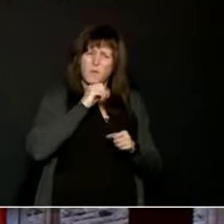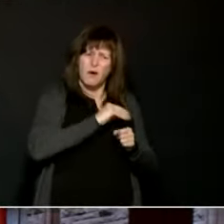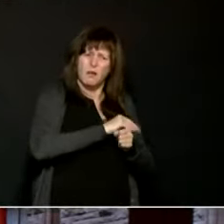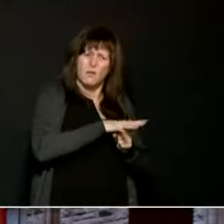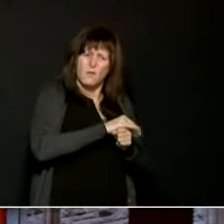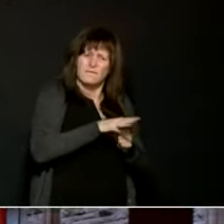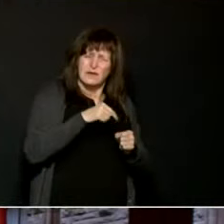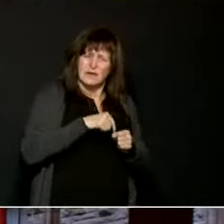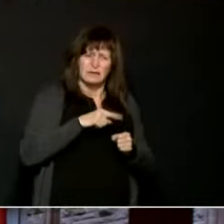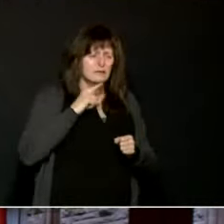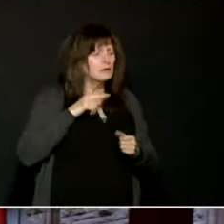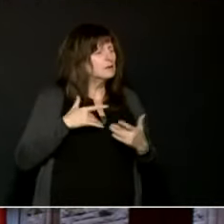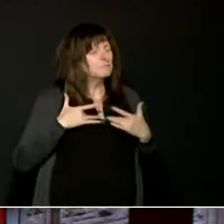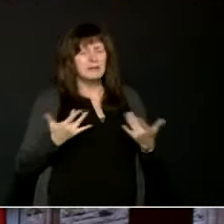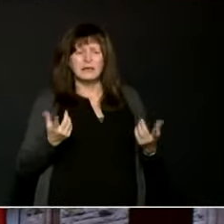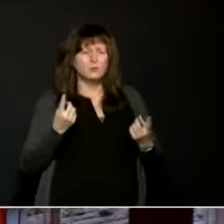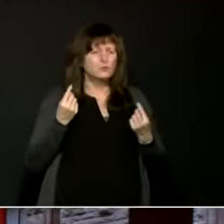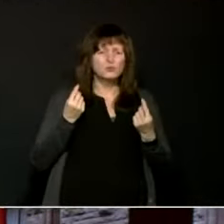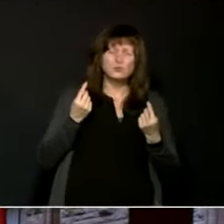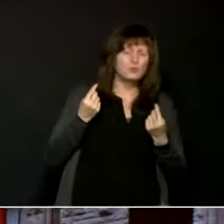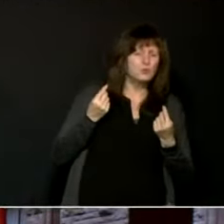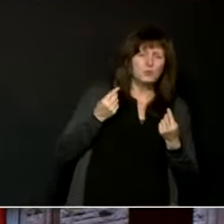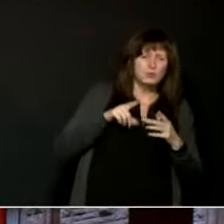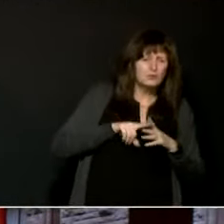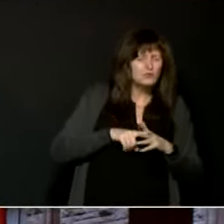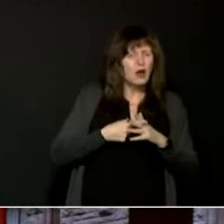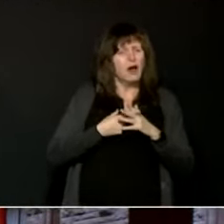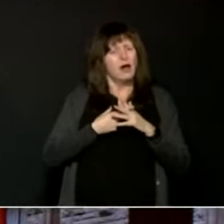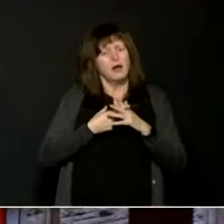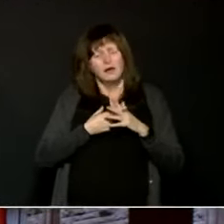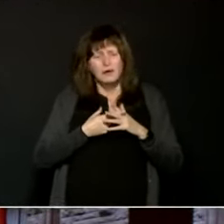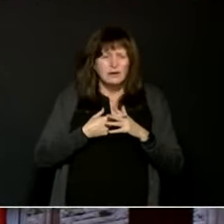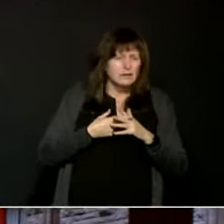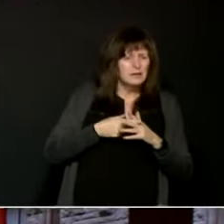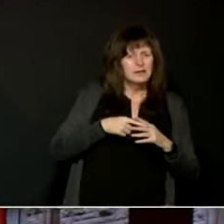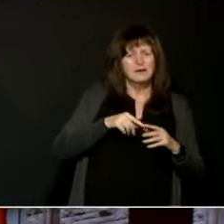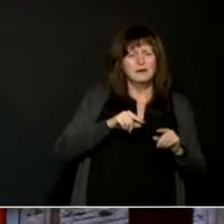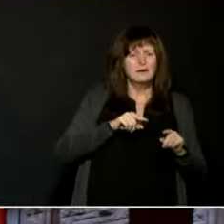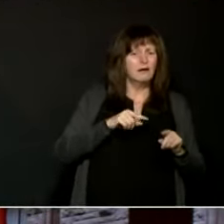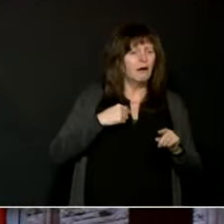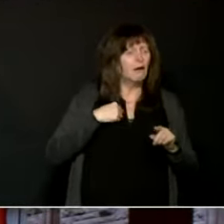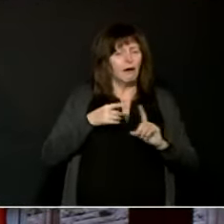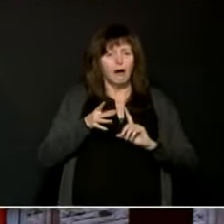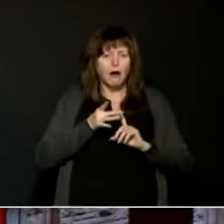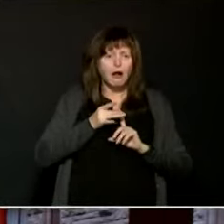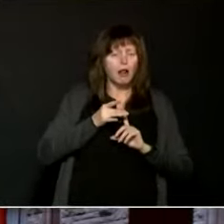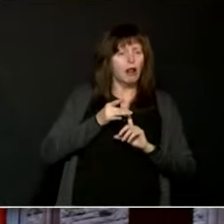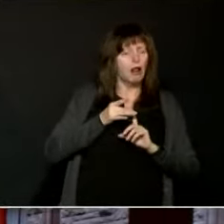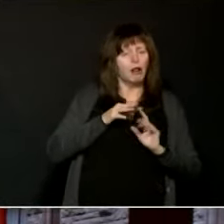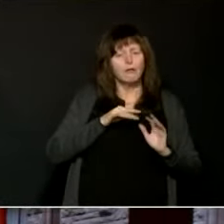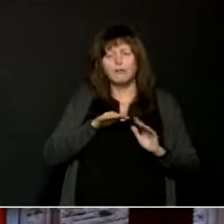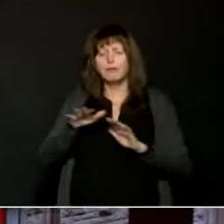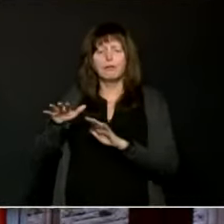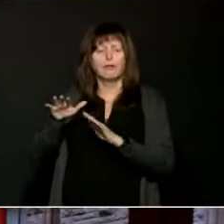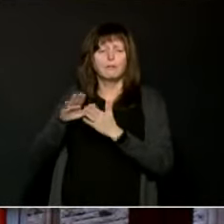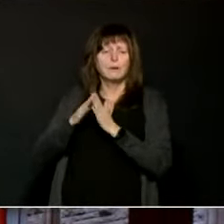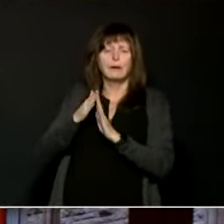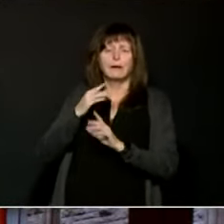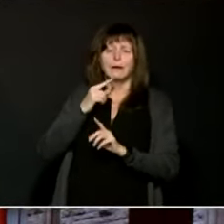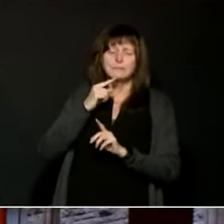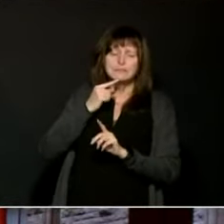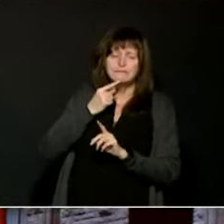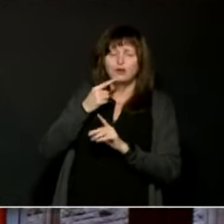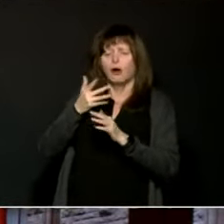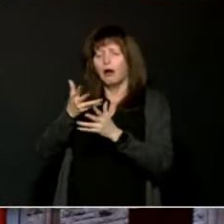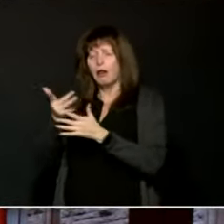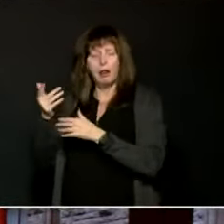that maybe in the initial COVID it wasn't a big deal. This for you now is a big deal. And even down younger age groups have to take